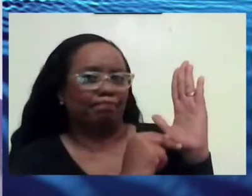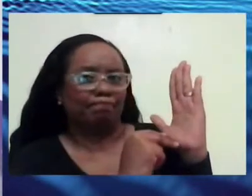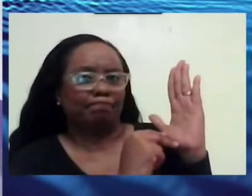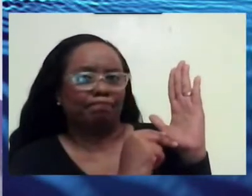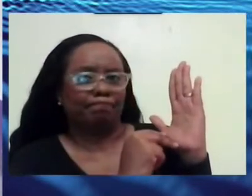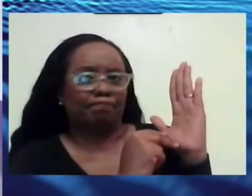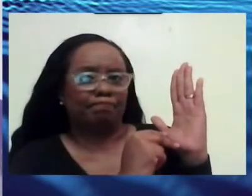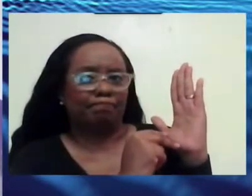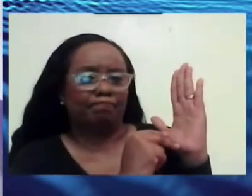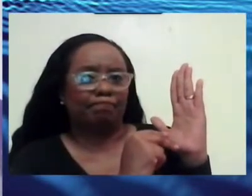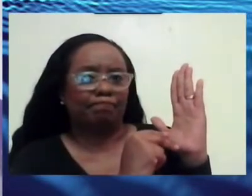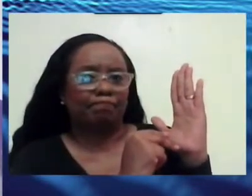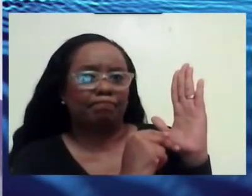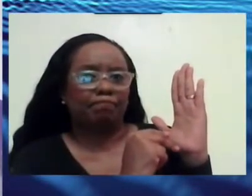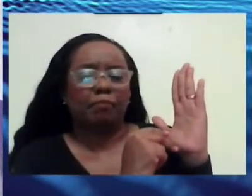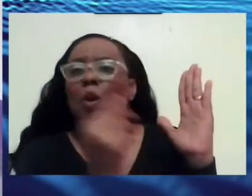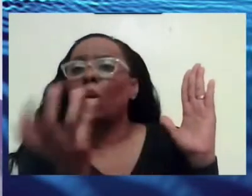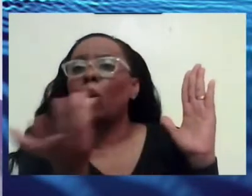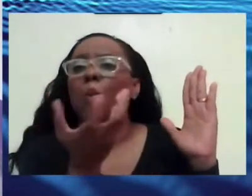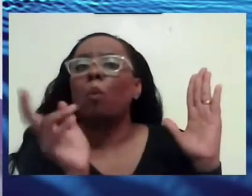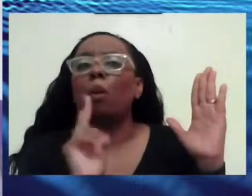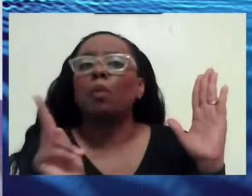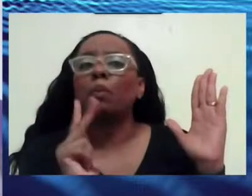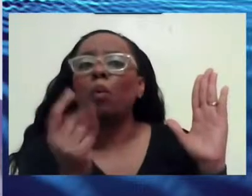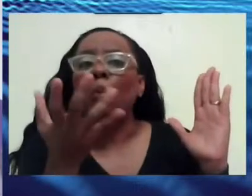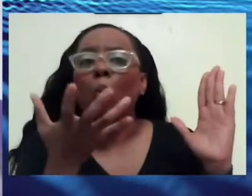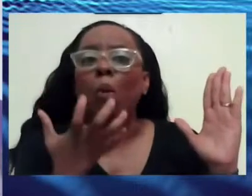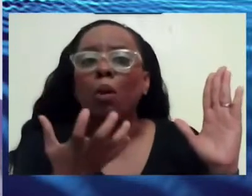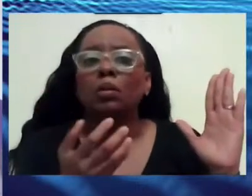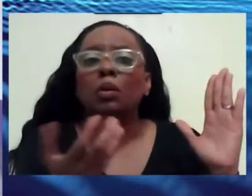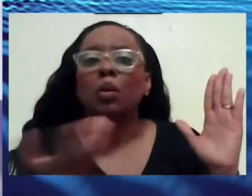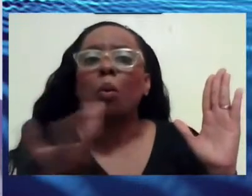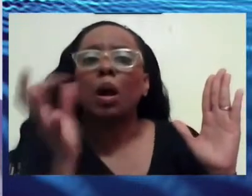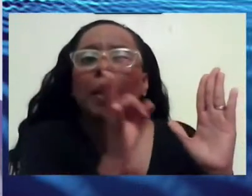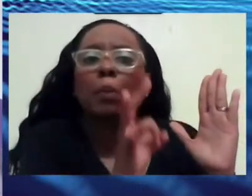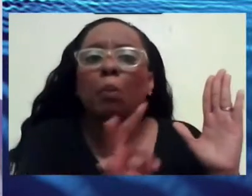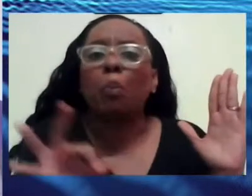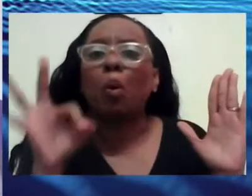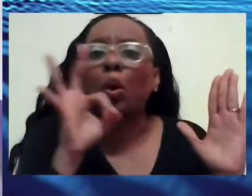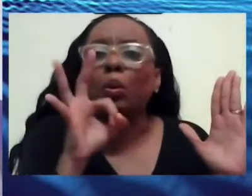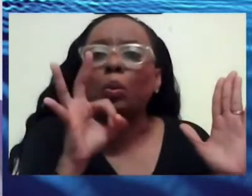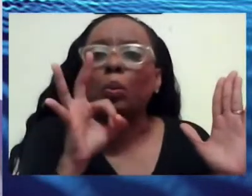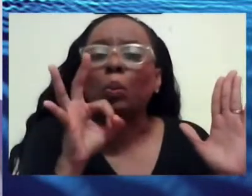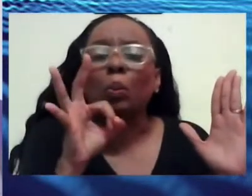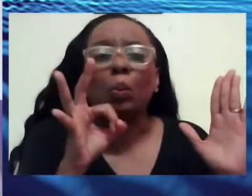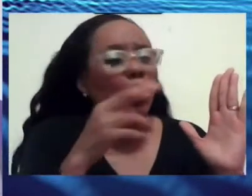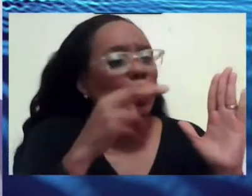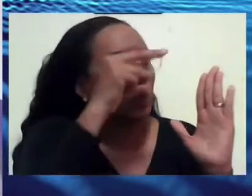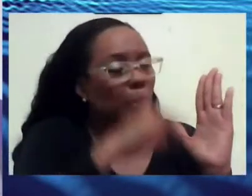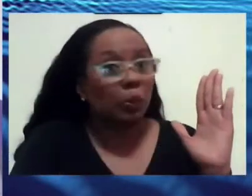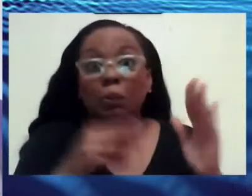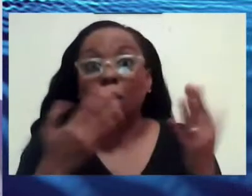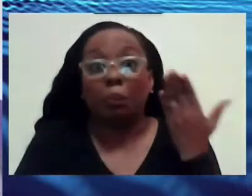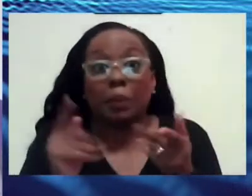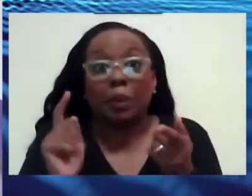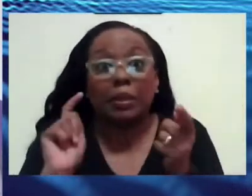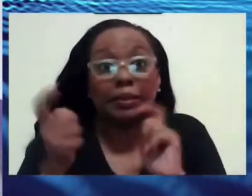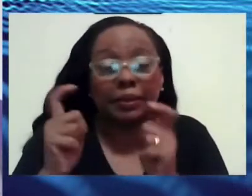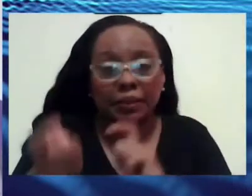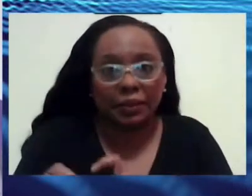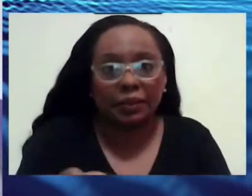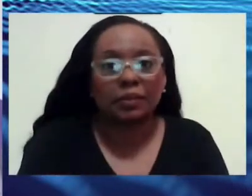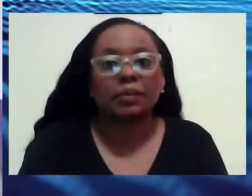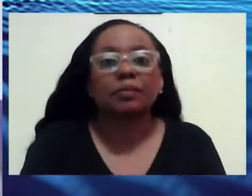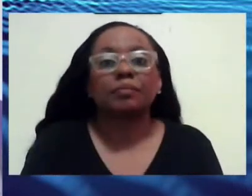see further revisions of those needs lists. And we ask the public to remain plugged in to